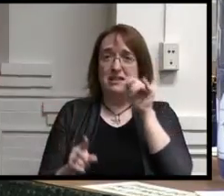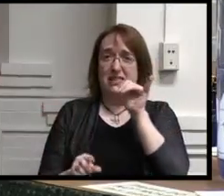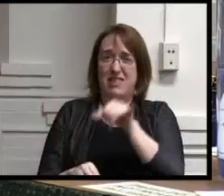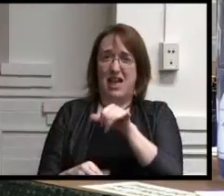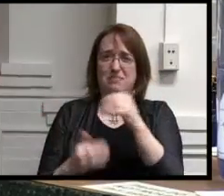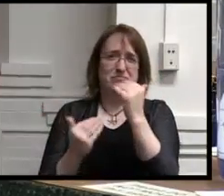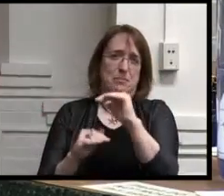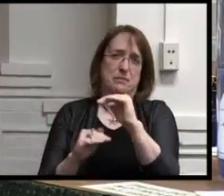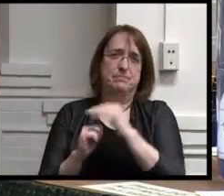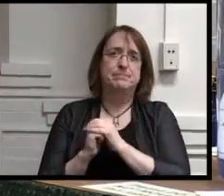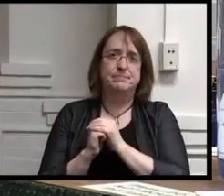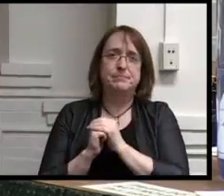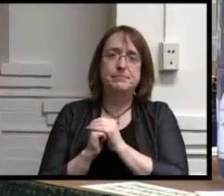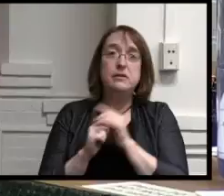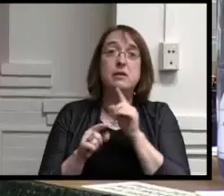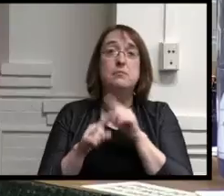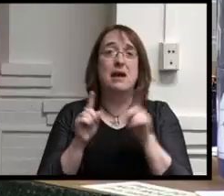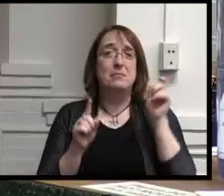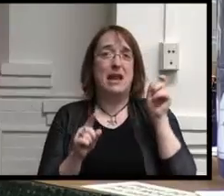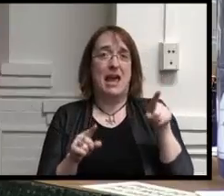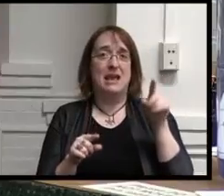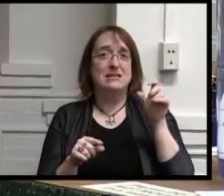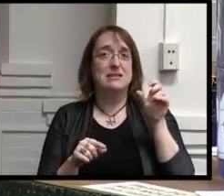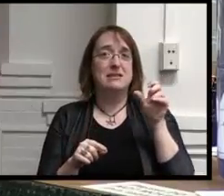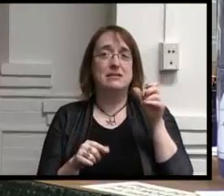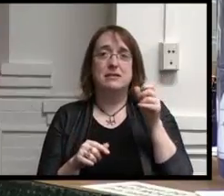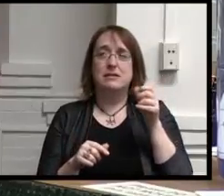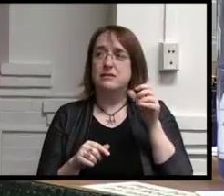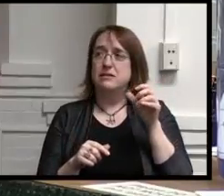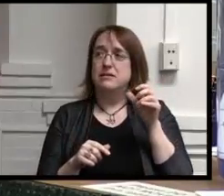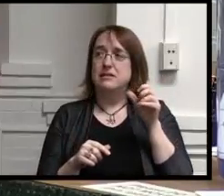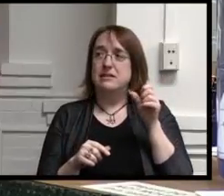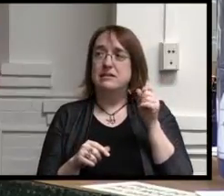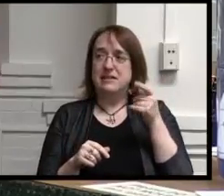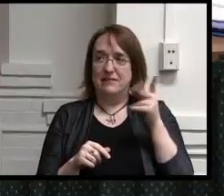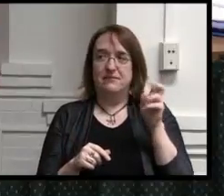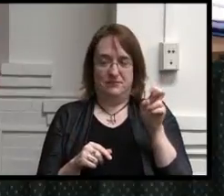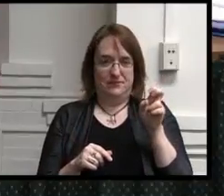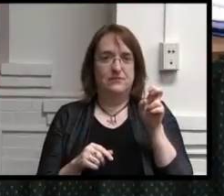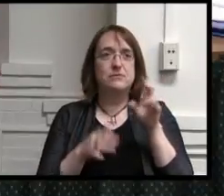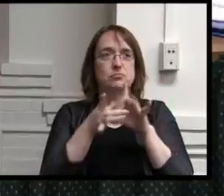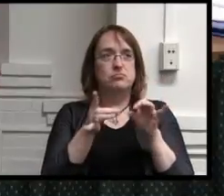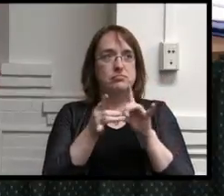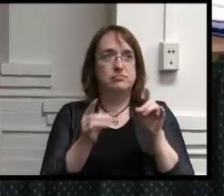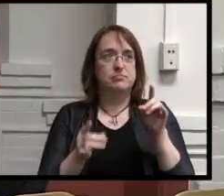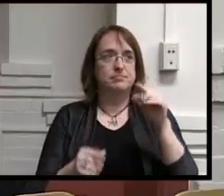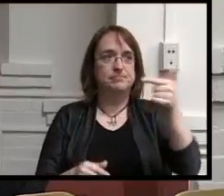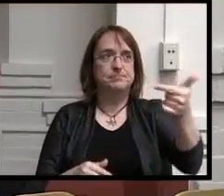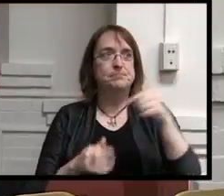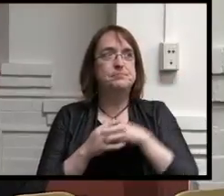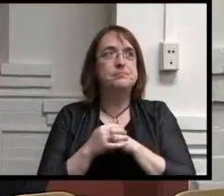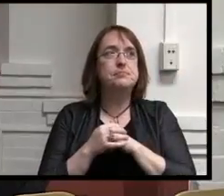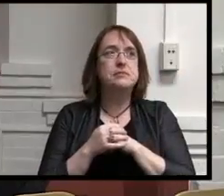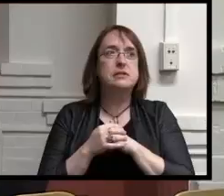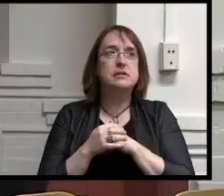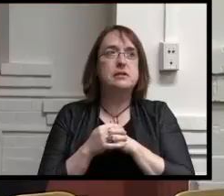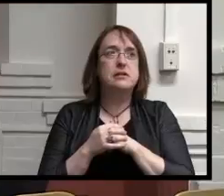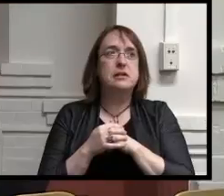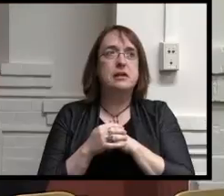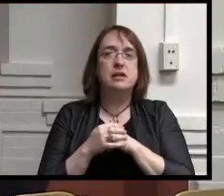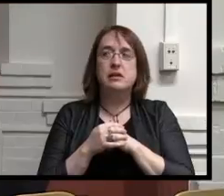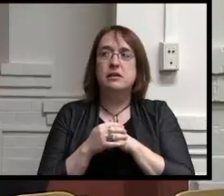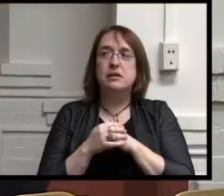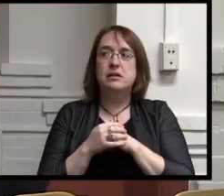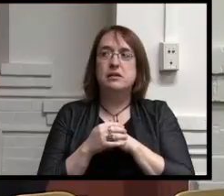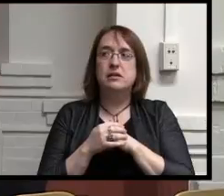But let me ask Steve to put some meat on those bones. Sure. First off,